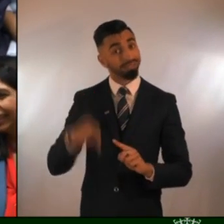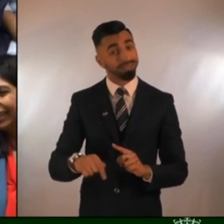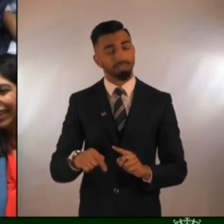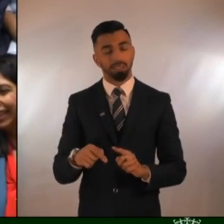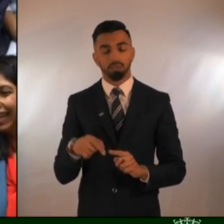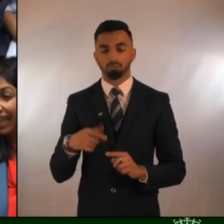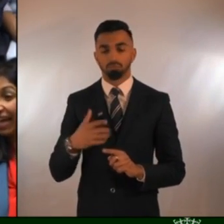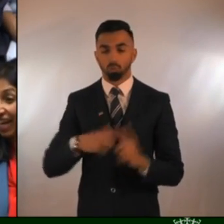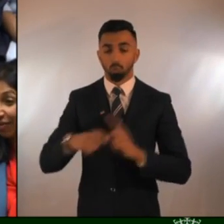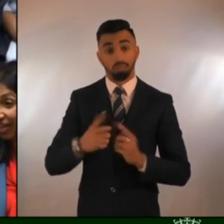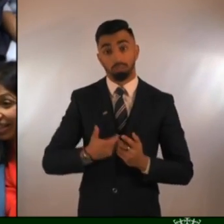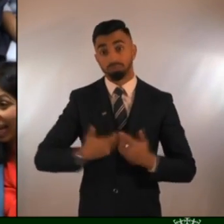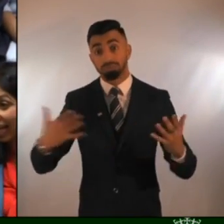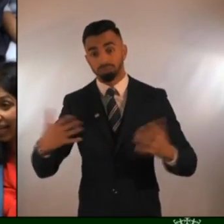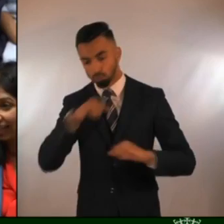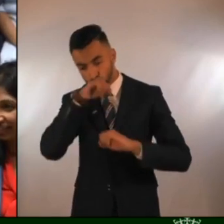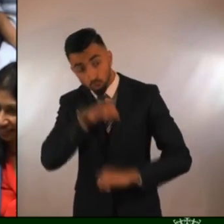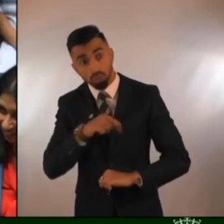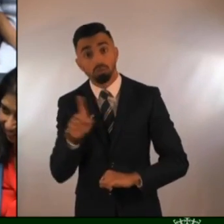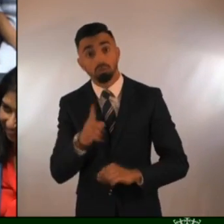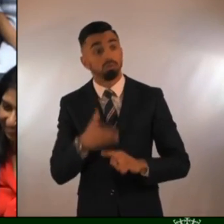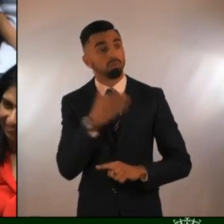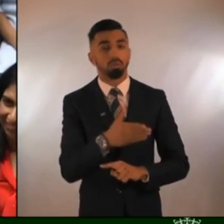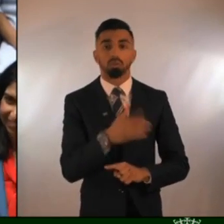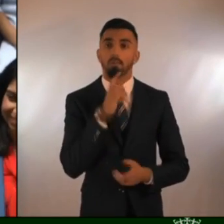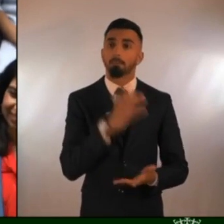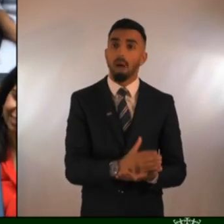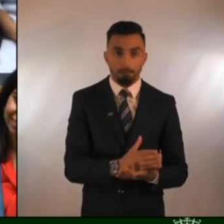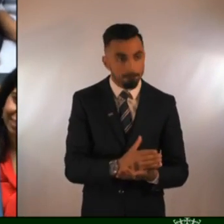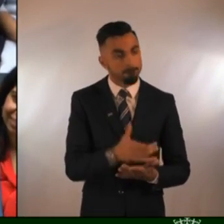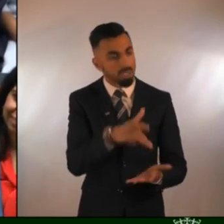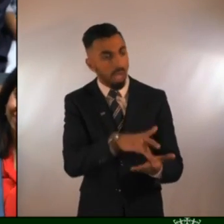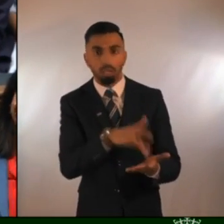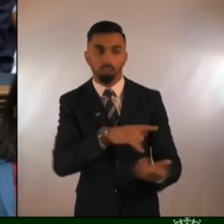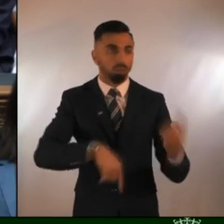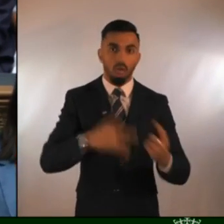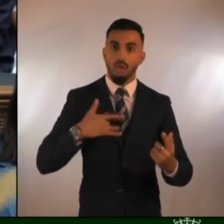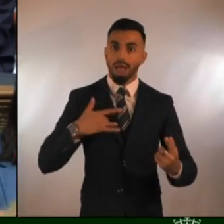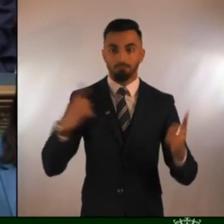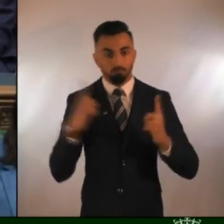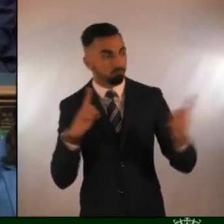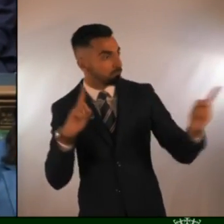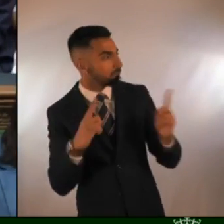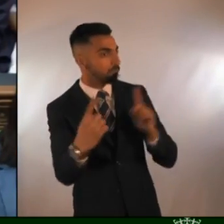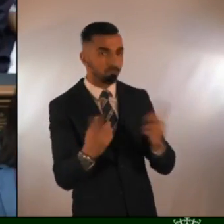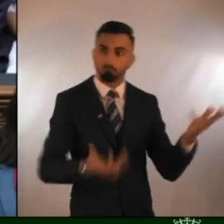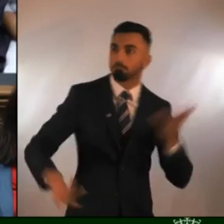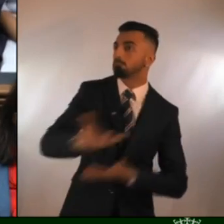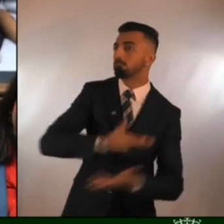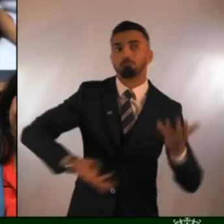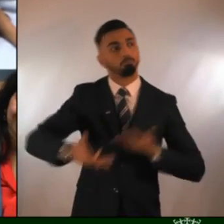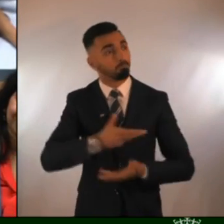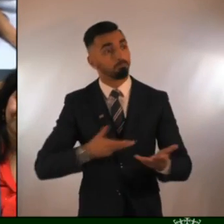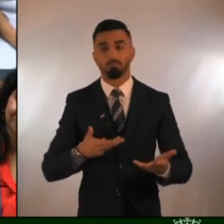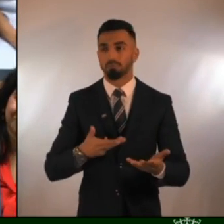Madam Deputy Speaker, pubs are at the centre of community life, but too many have closed over the past